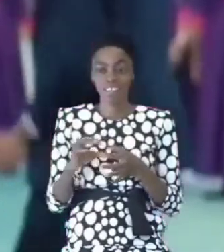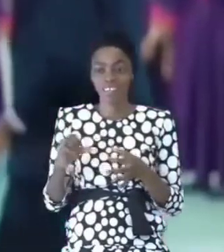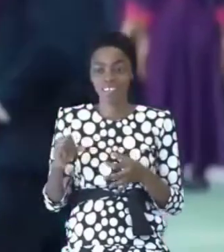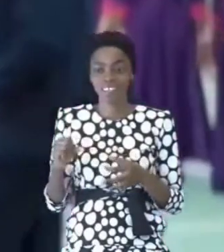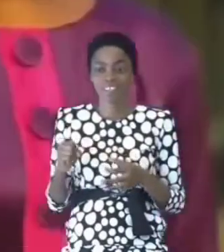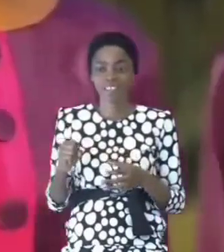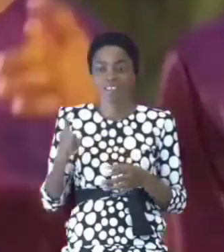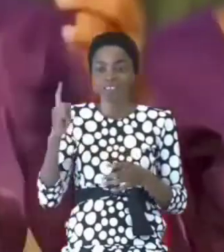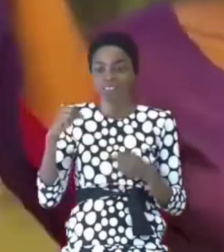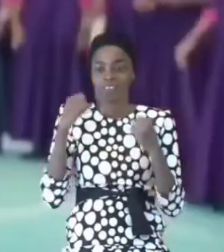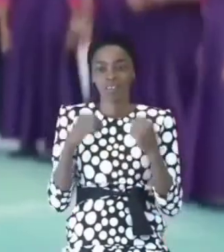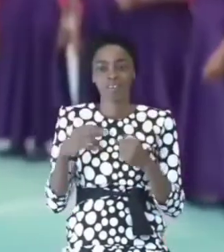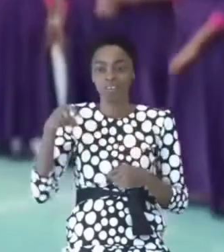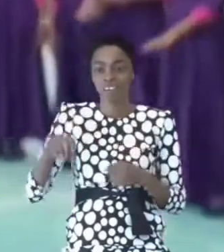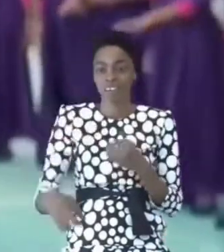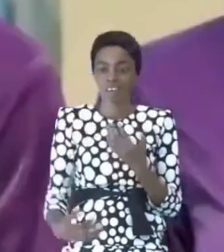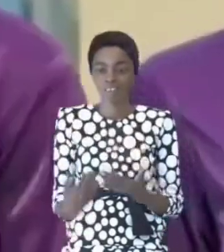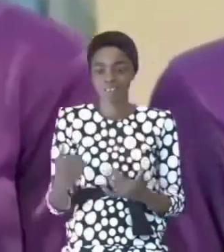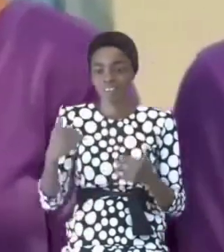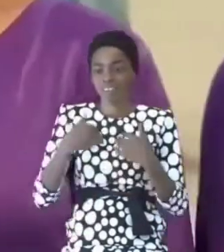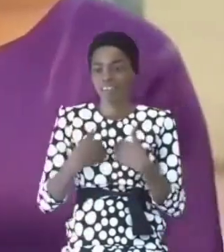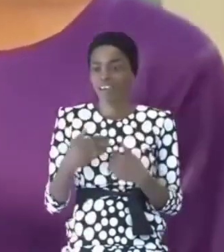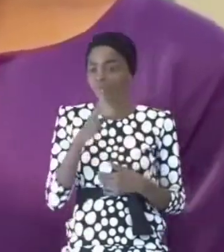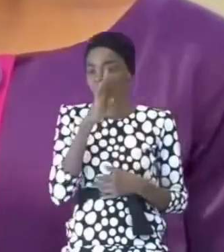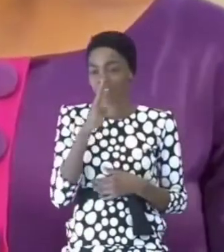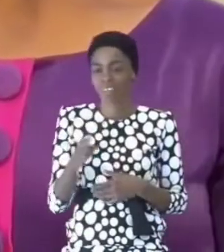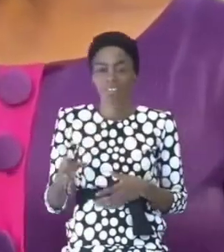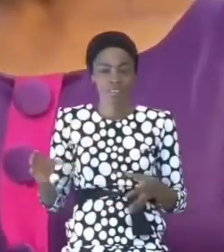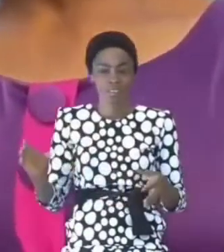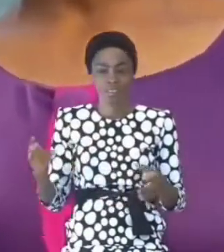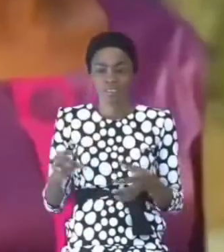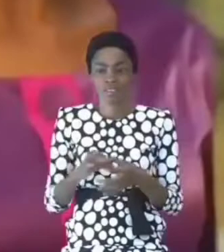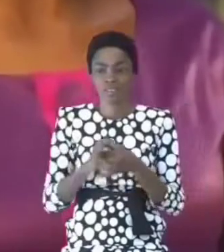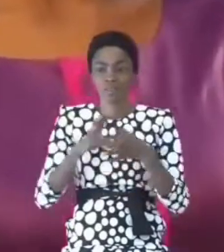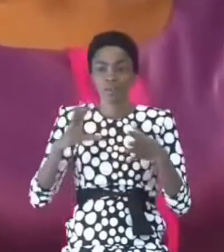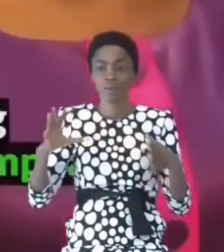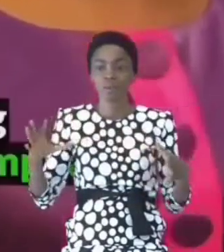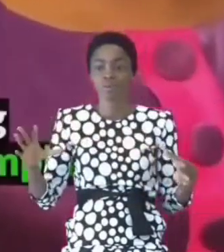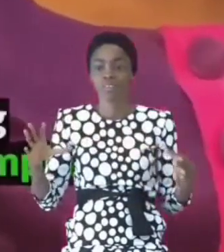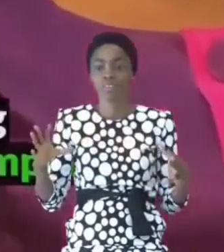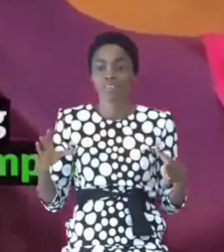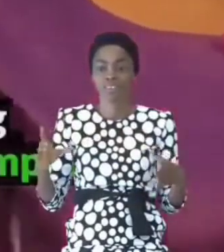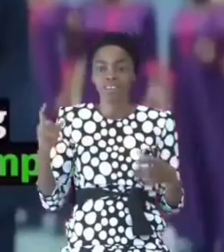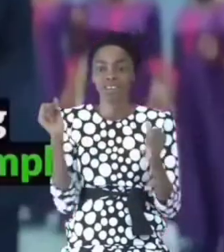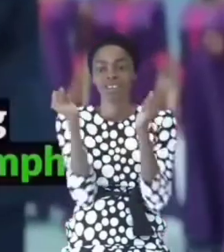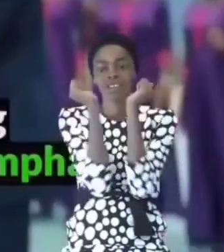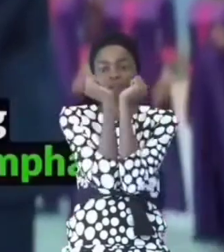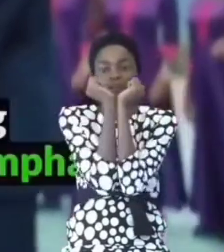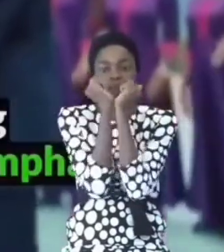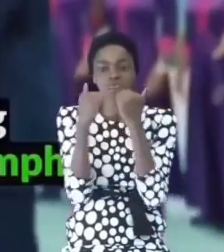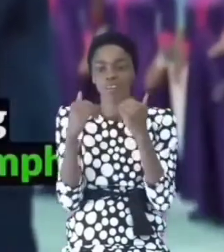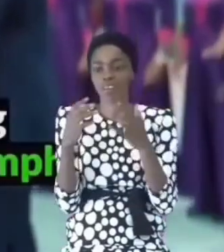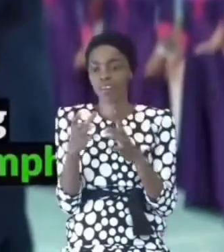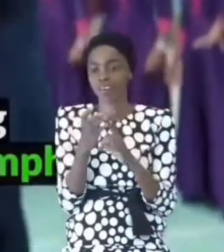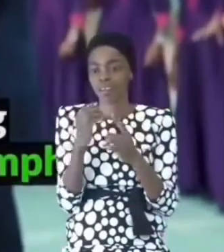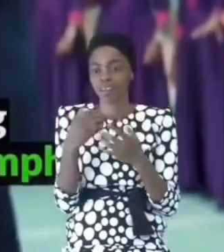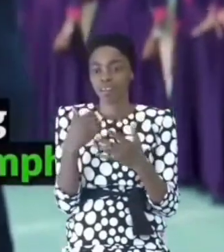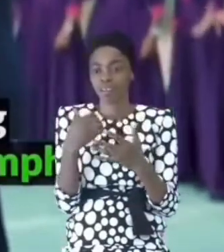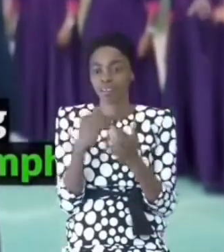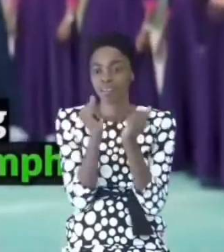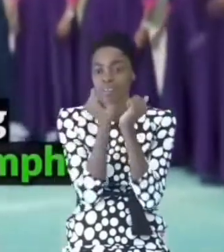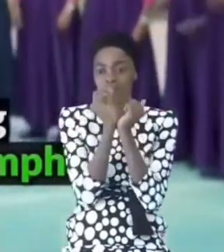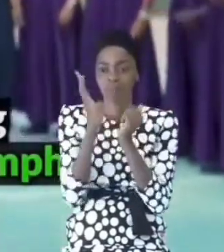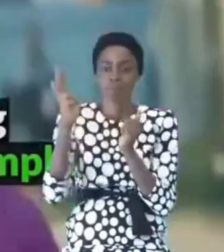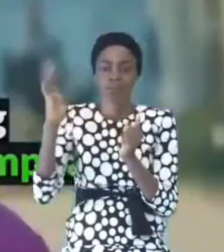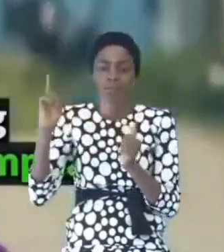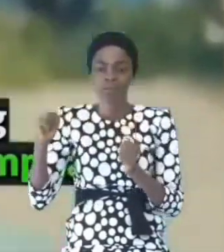chains. The power of hell has been undone. Captivity held captive